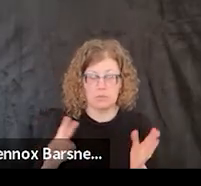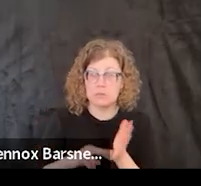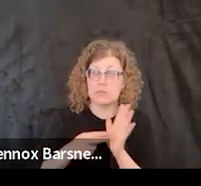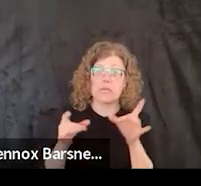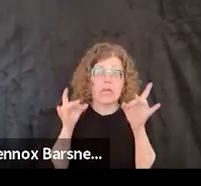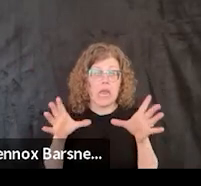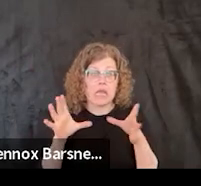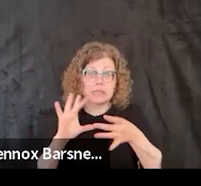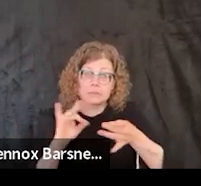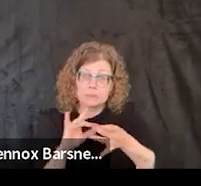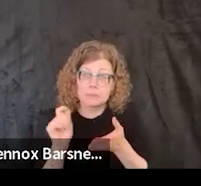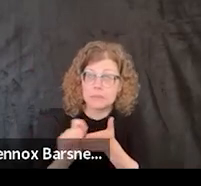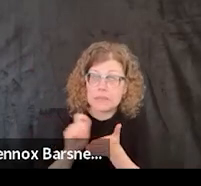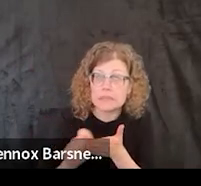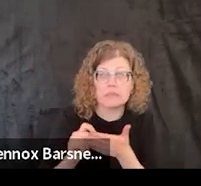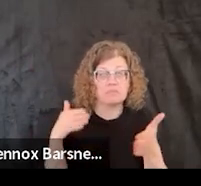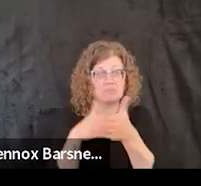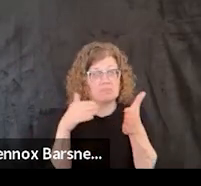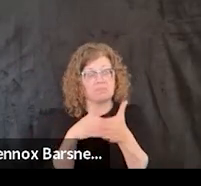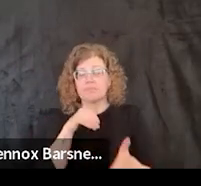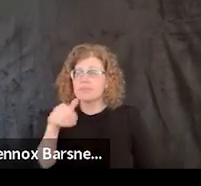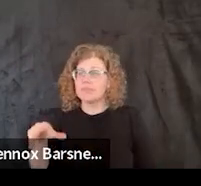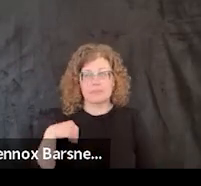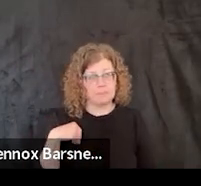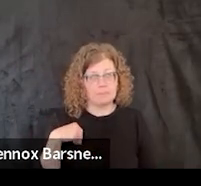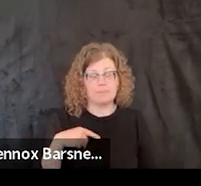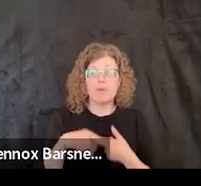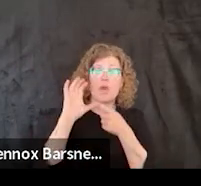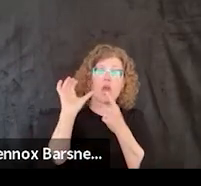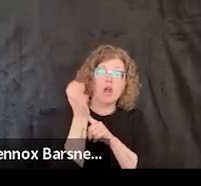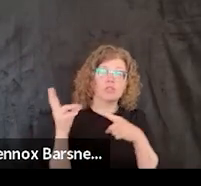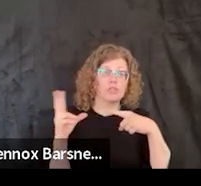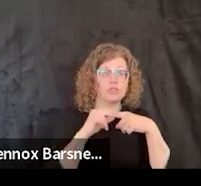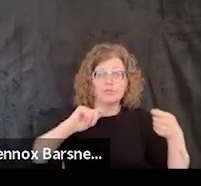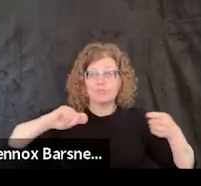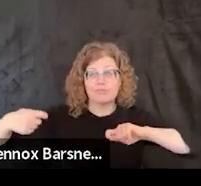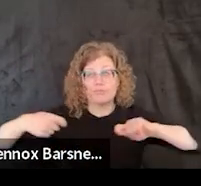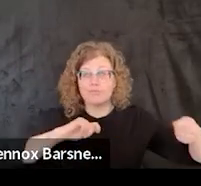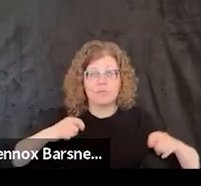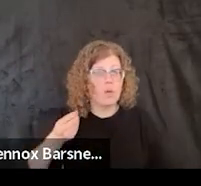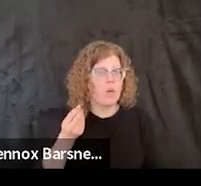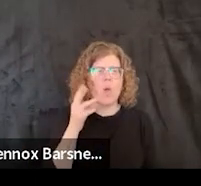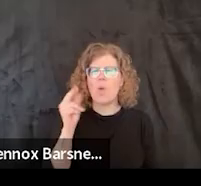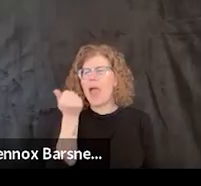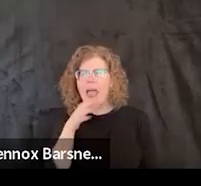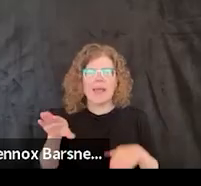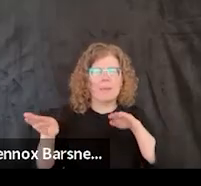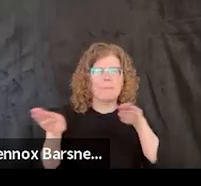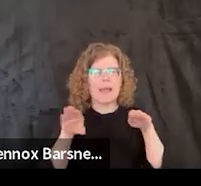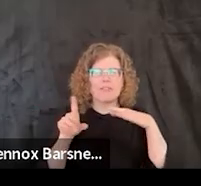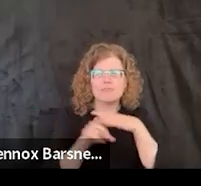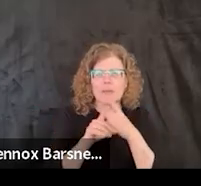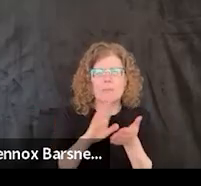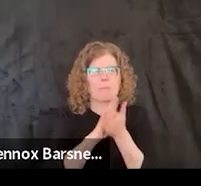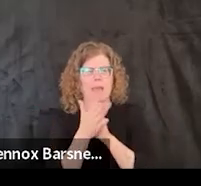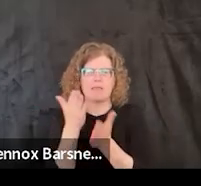appropriation, or active exclusionary behaviors. So please be aware that any applications that contain this will not be